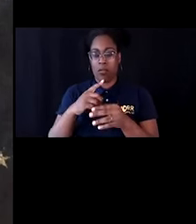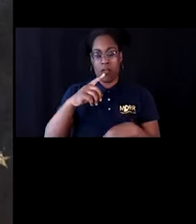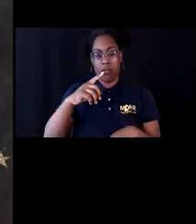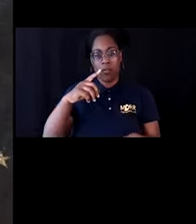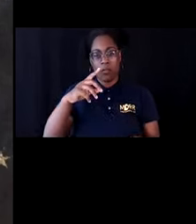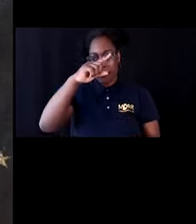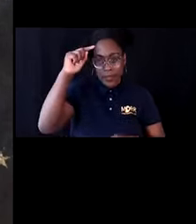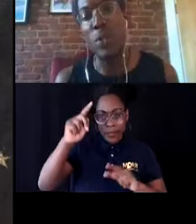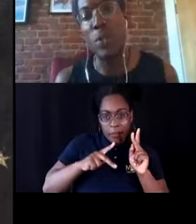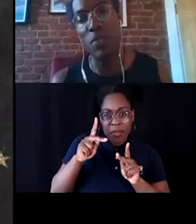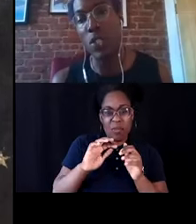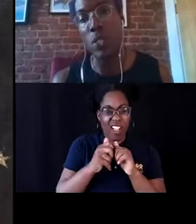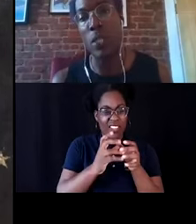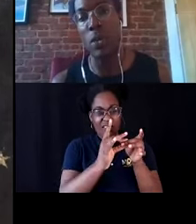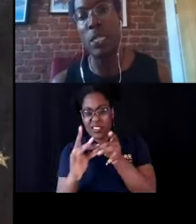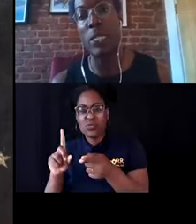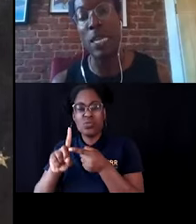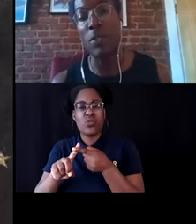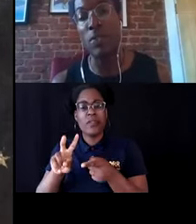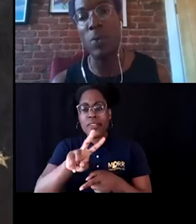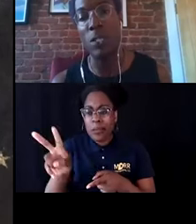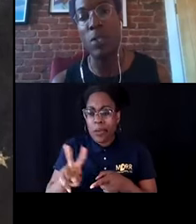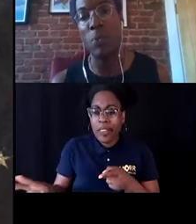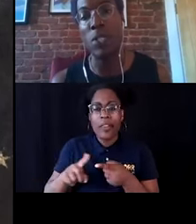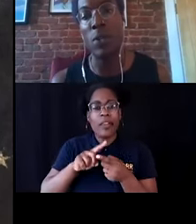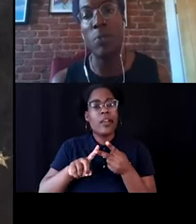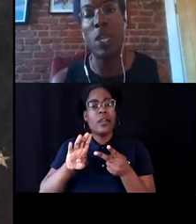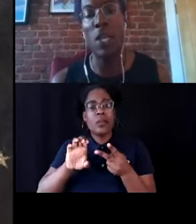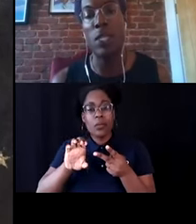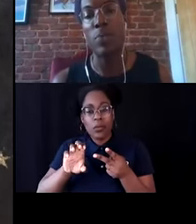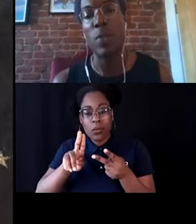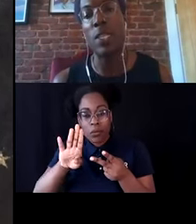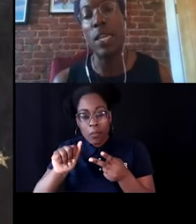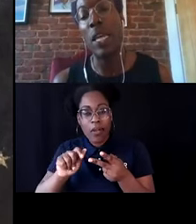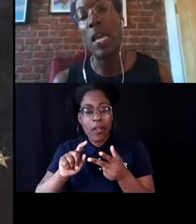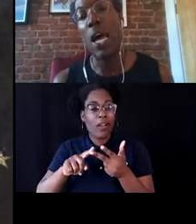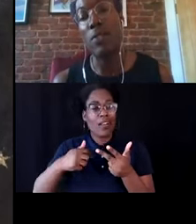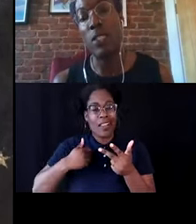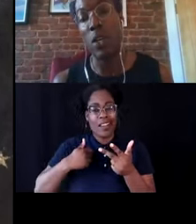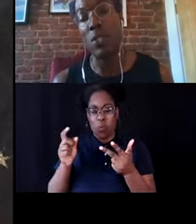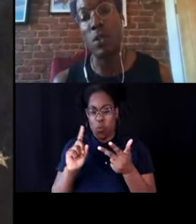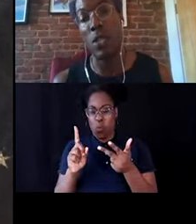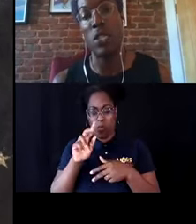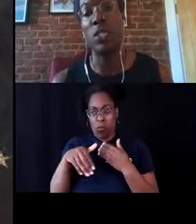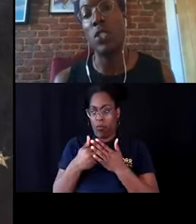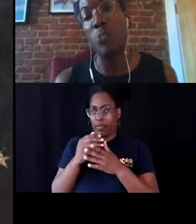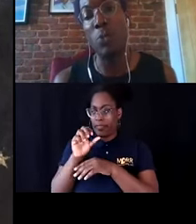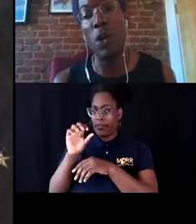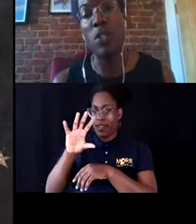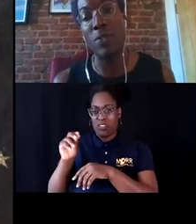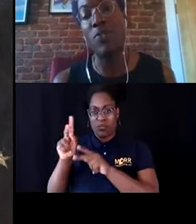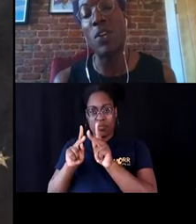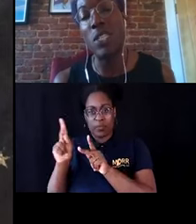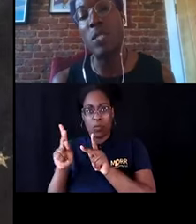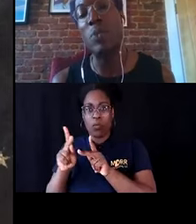and Venezuela and all sorts of nations where they were enslaved in the Western Hemisphere and beyond. And then obviously also then Indigenous